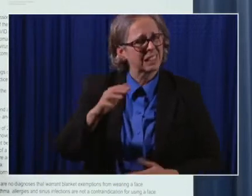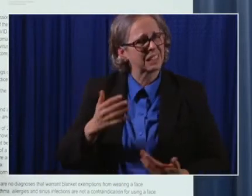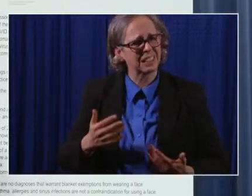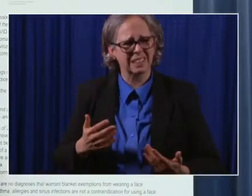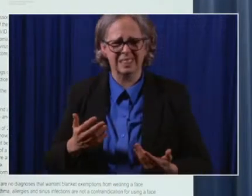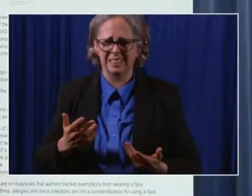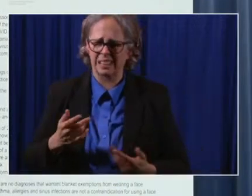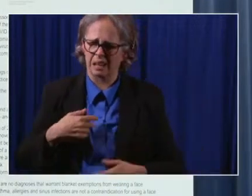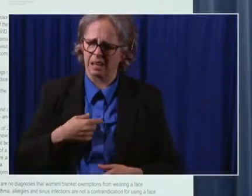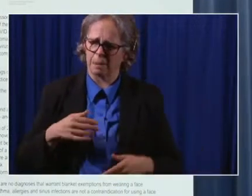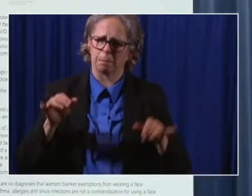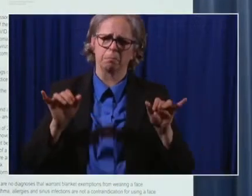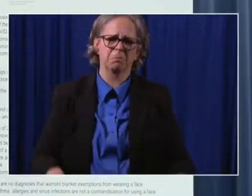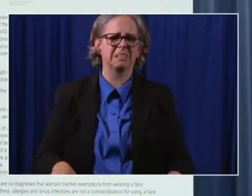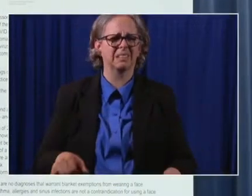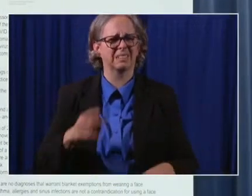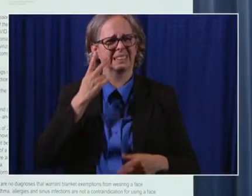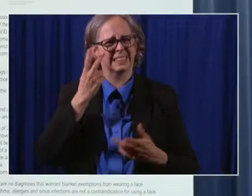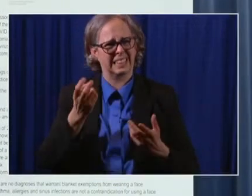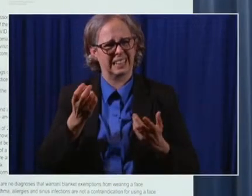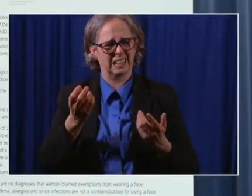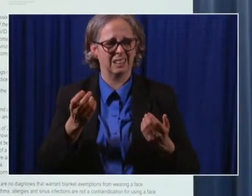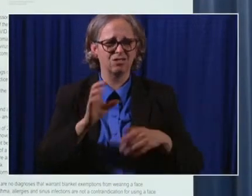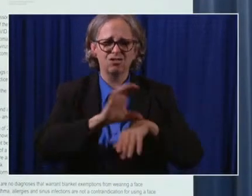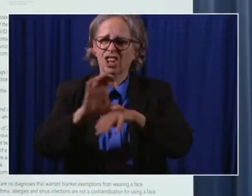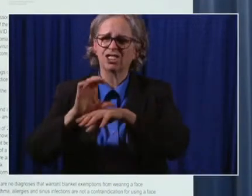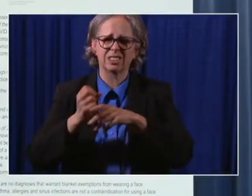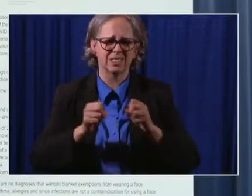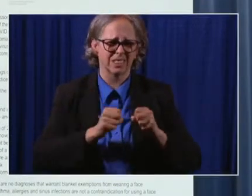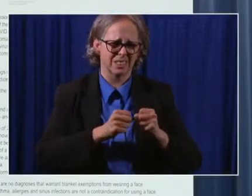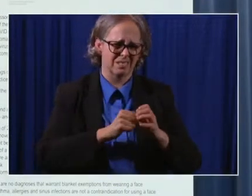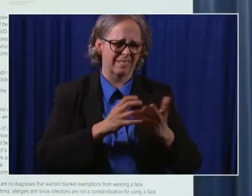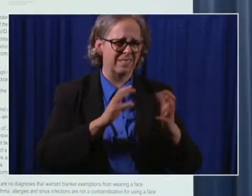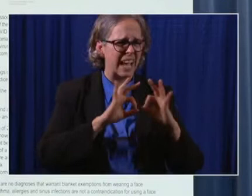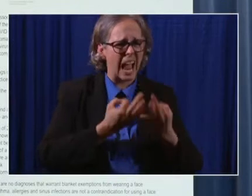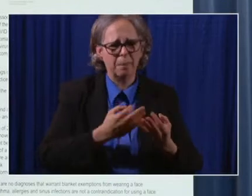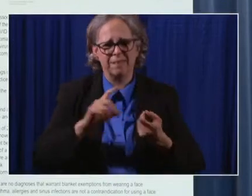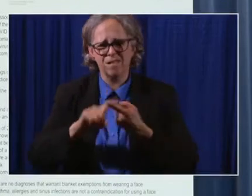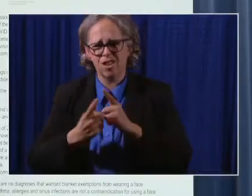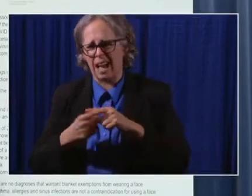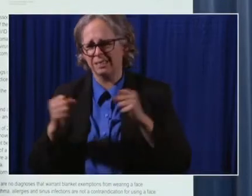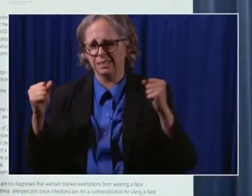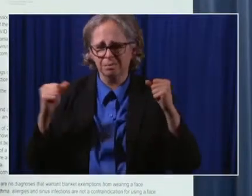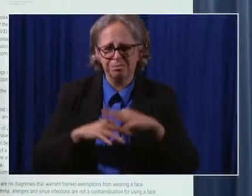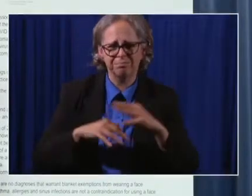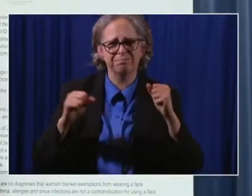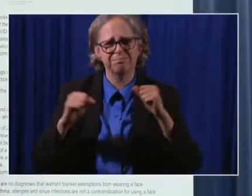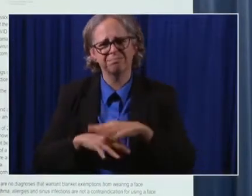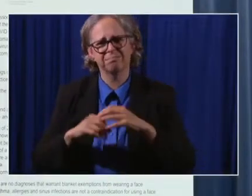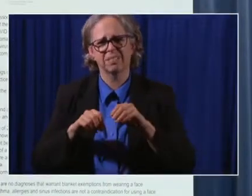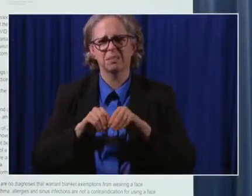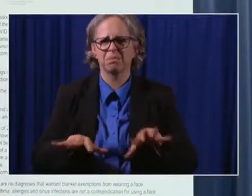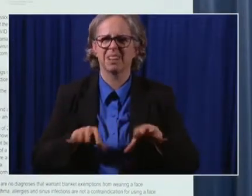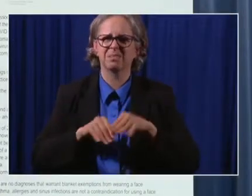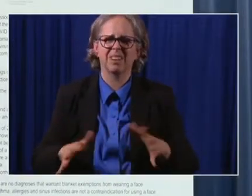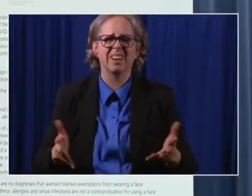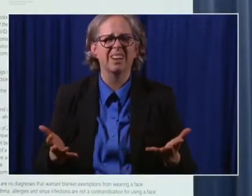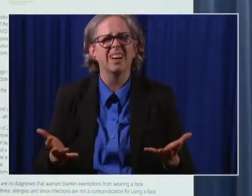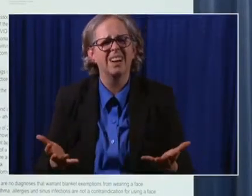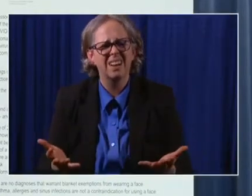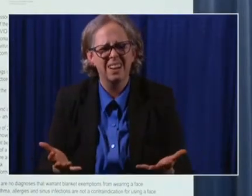among family and friends. We all, I guess, need to remember that just because it's your family, just as because it's your